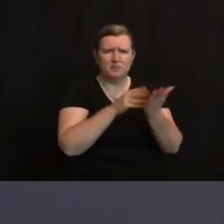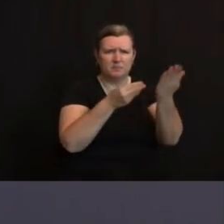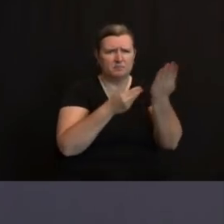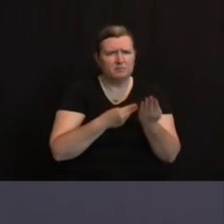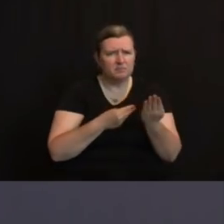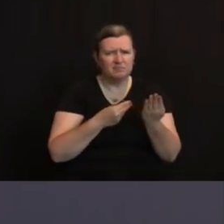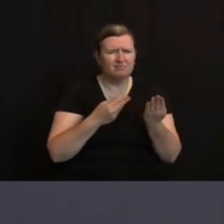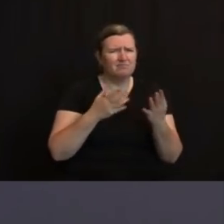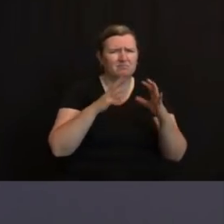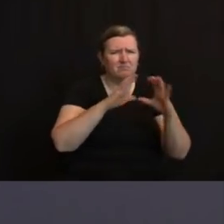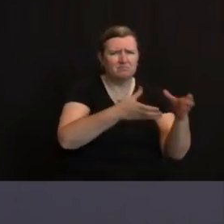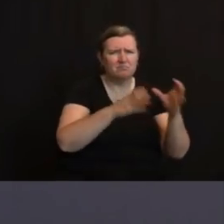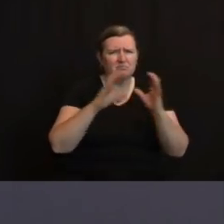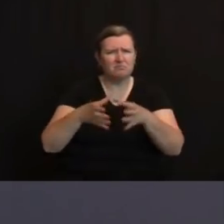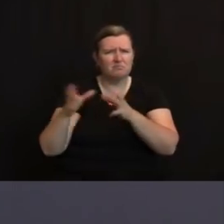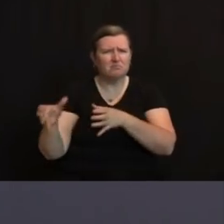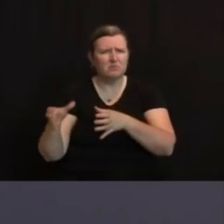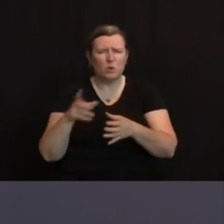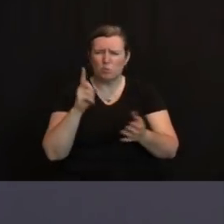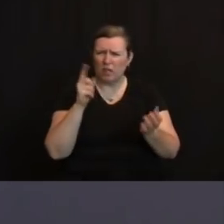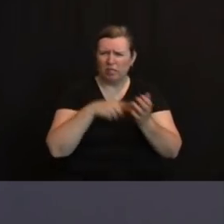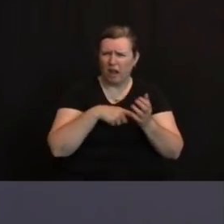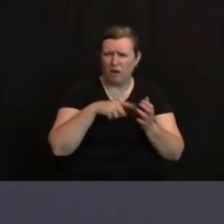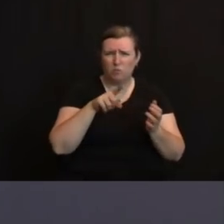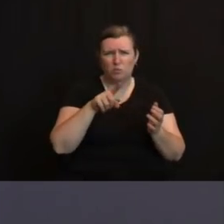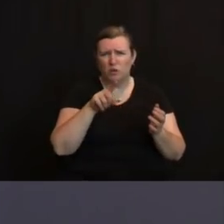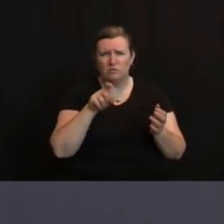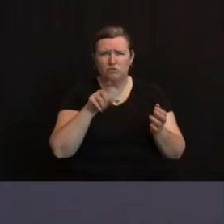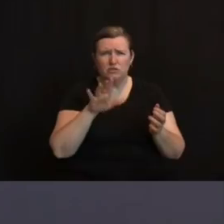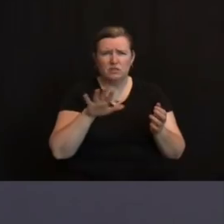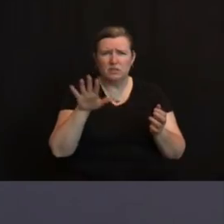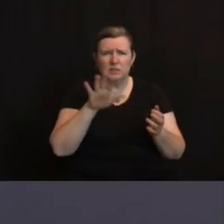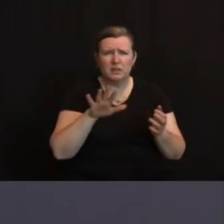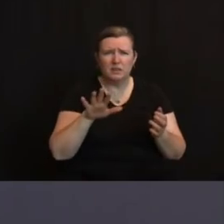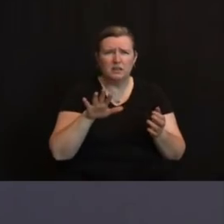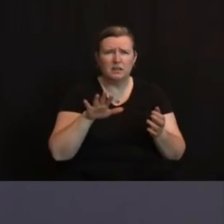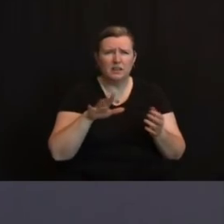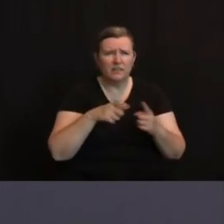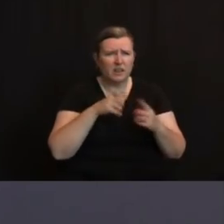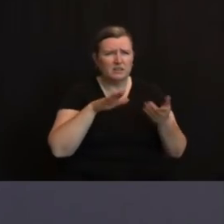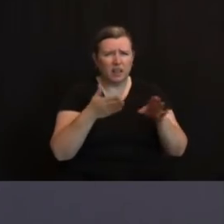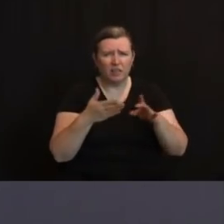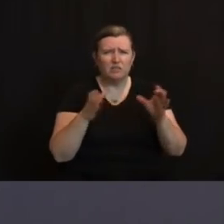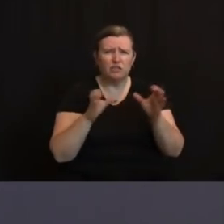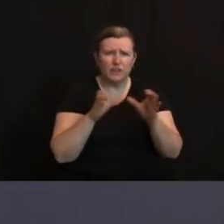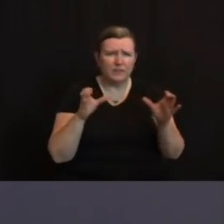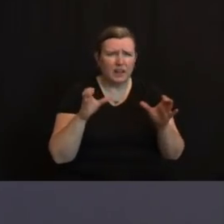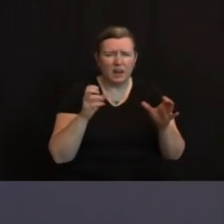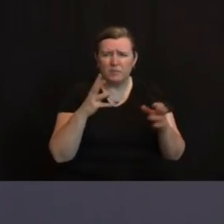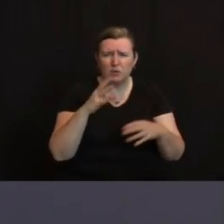overall 1,400-ish is from that specific review? Let me